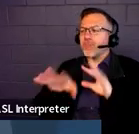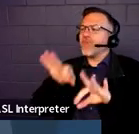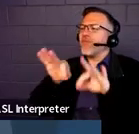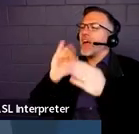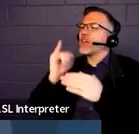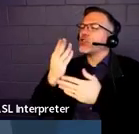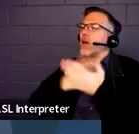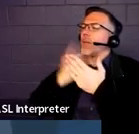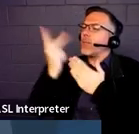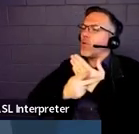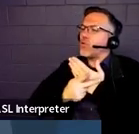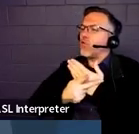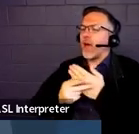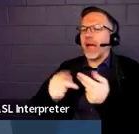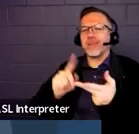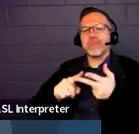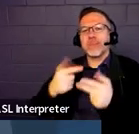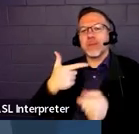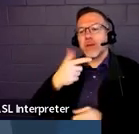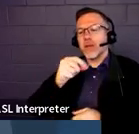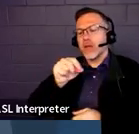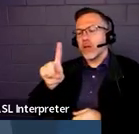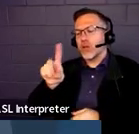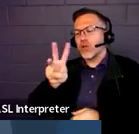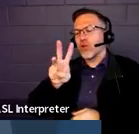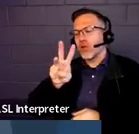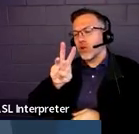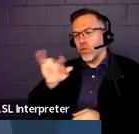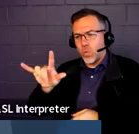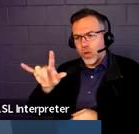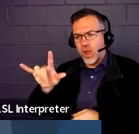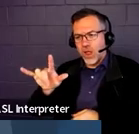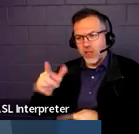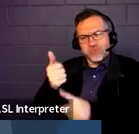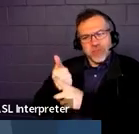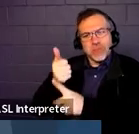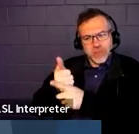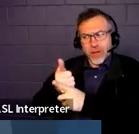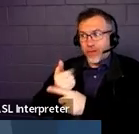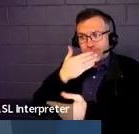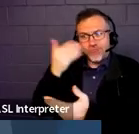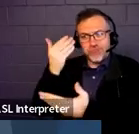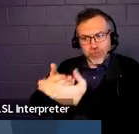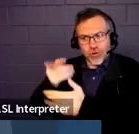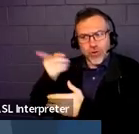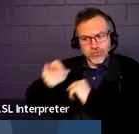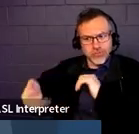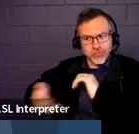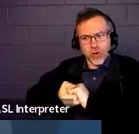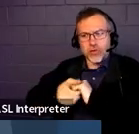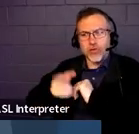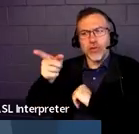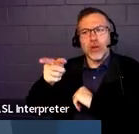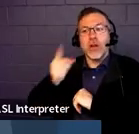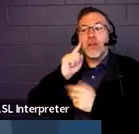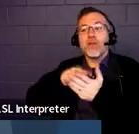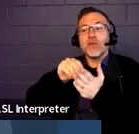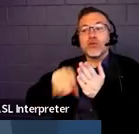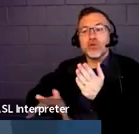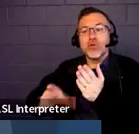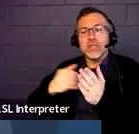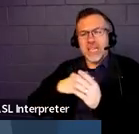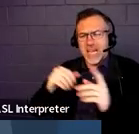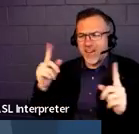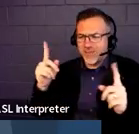have goodwill as well, people. Goodwill is a very good source for especially students with complex